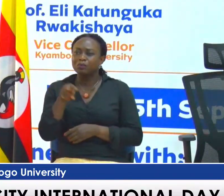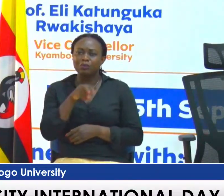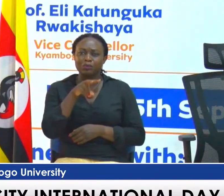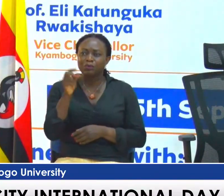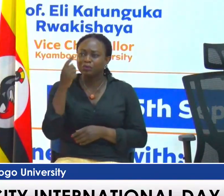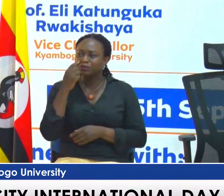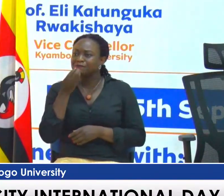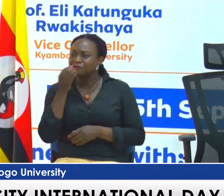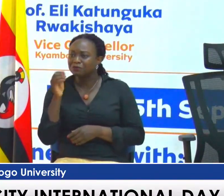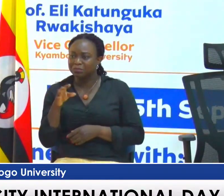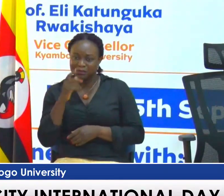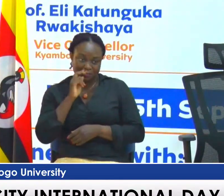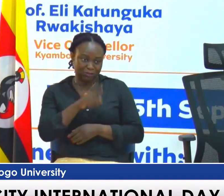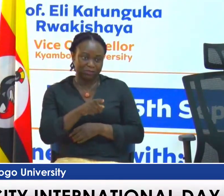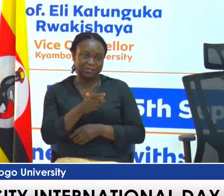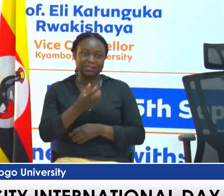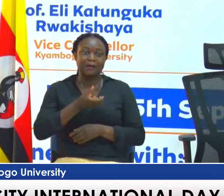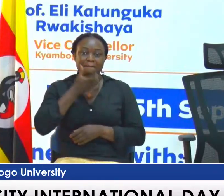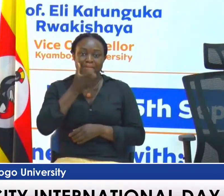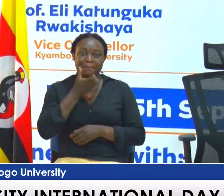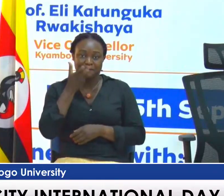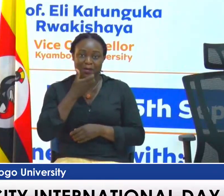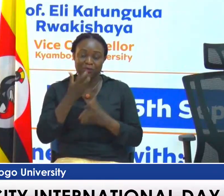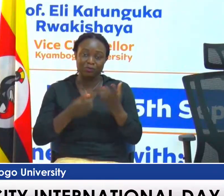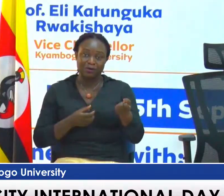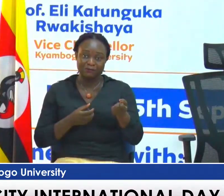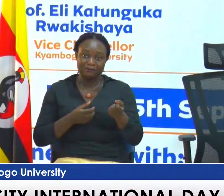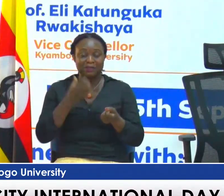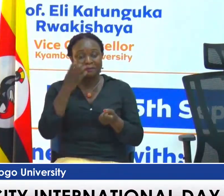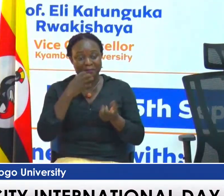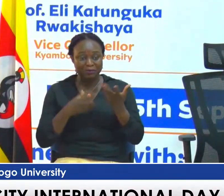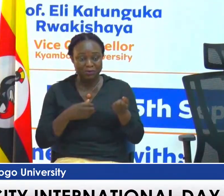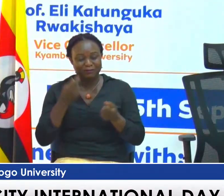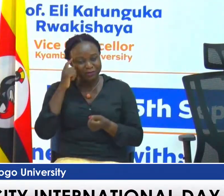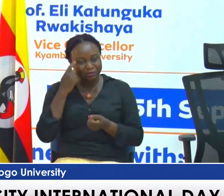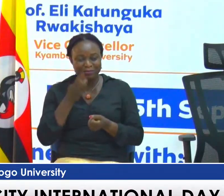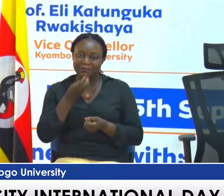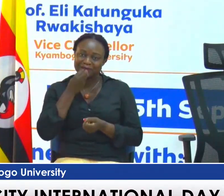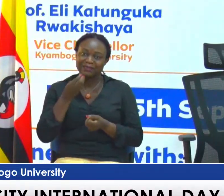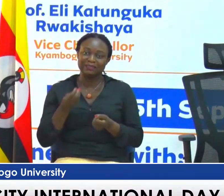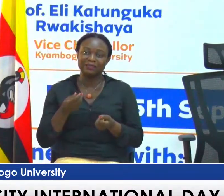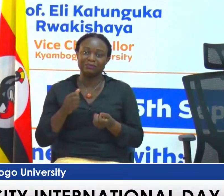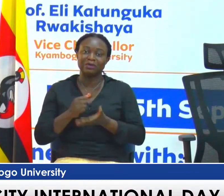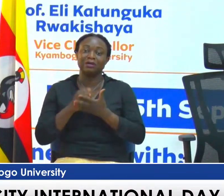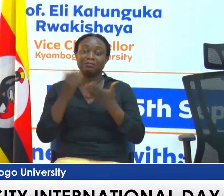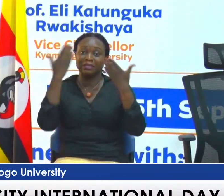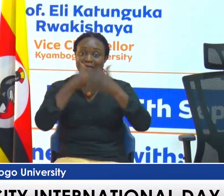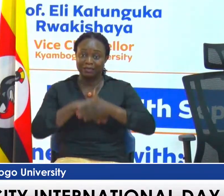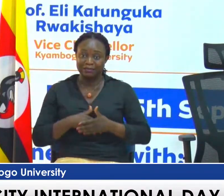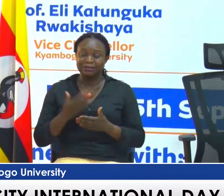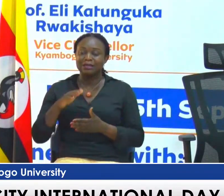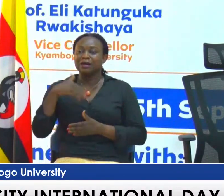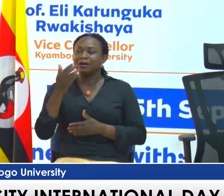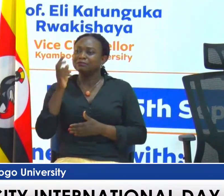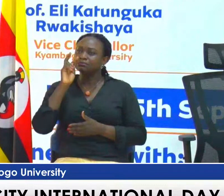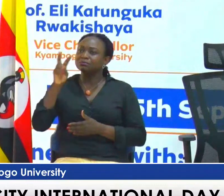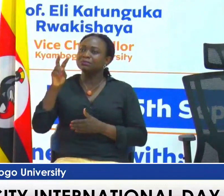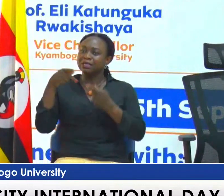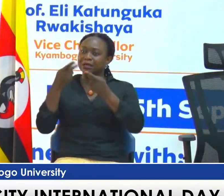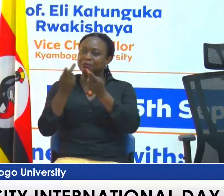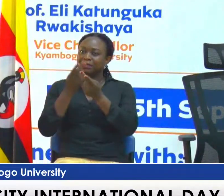to eat. I saw mangoes. I knew I was going to have mangoes for supper. And then finally, I saw a place that